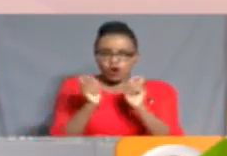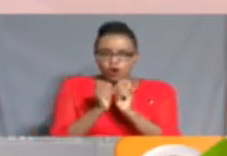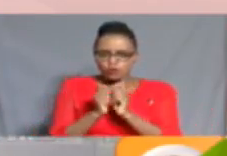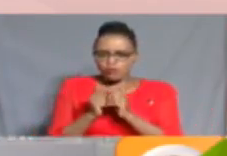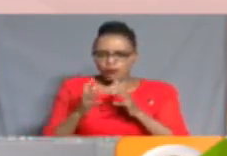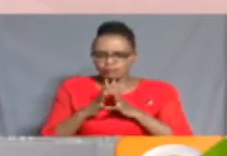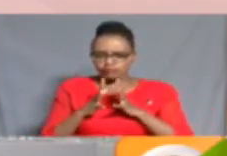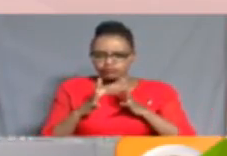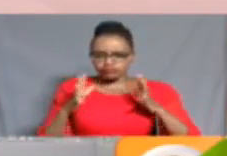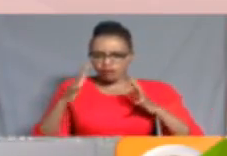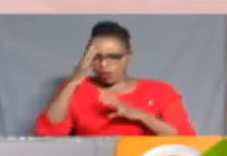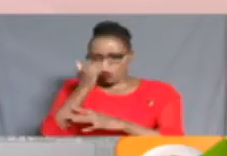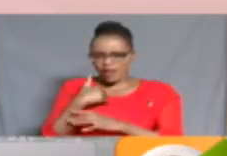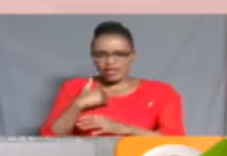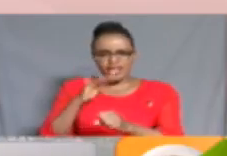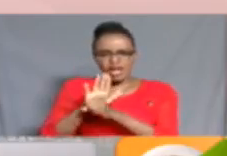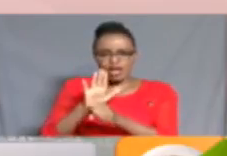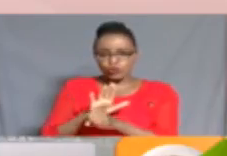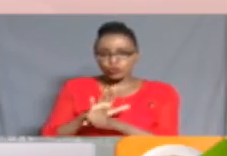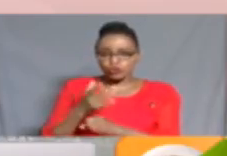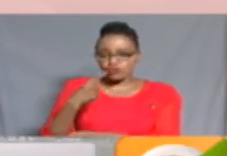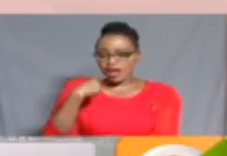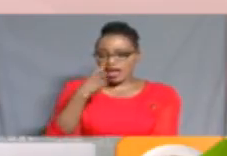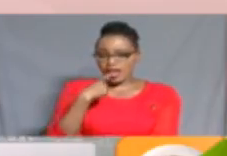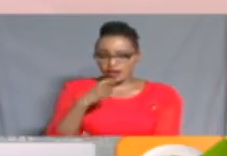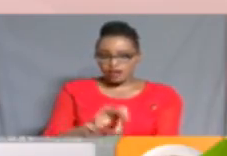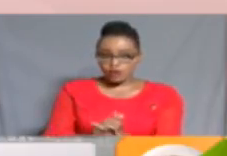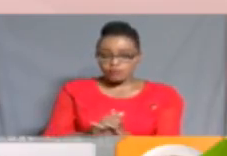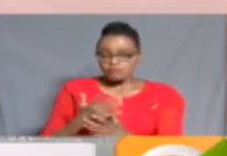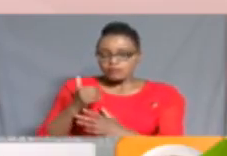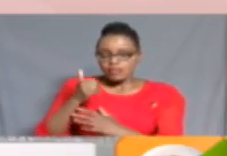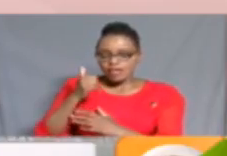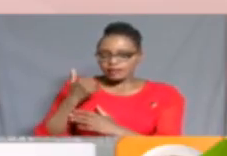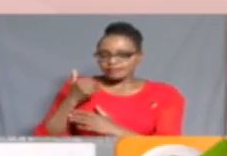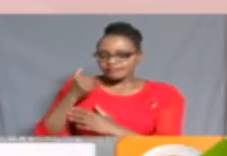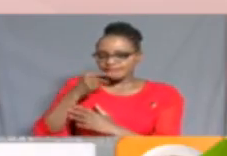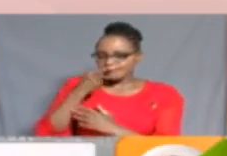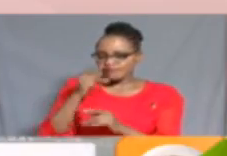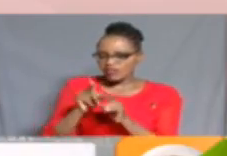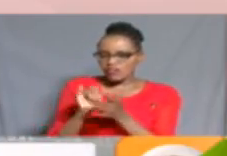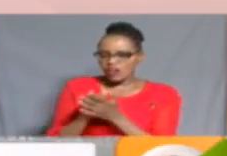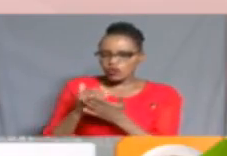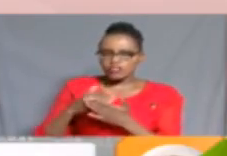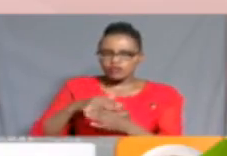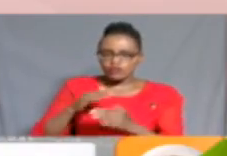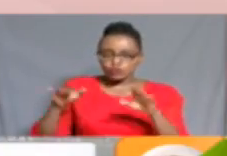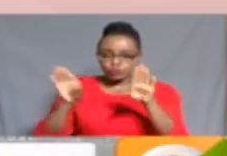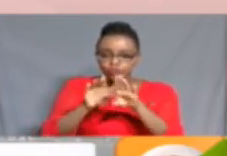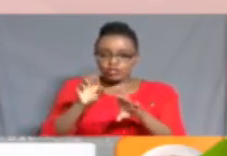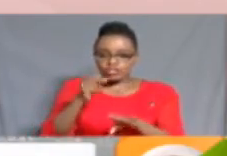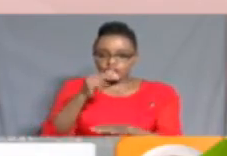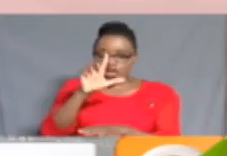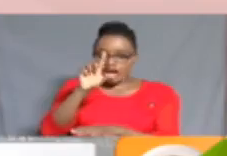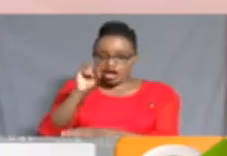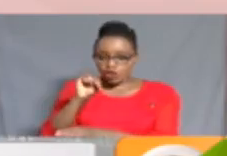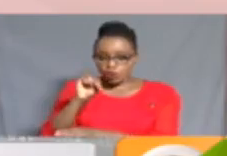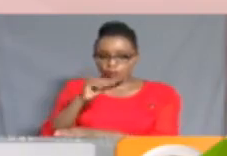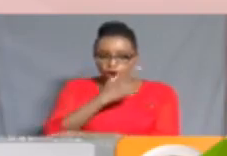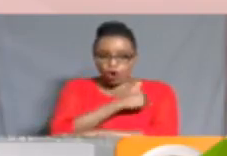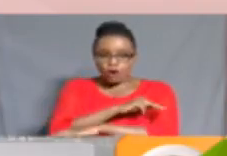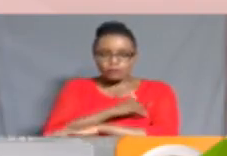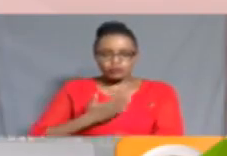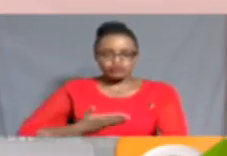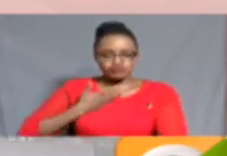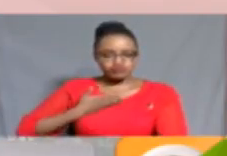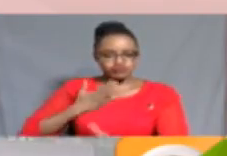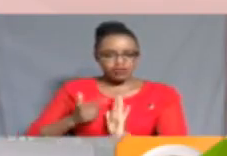swollen due to intoxication. This has families of patients discharged prematurely following the closure of the Shalom Hospital in Machakos County expressed their